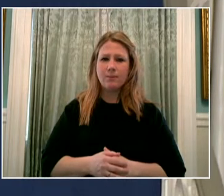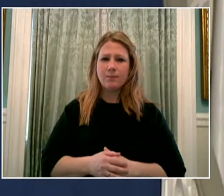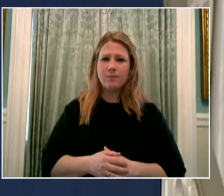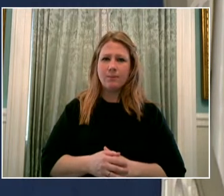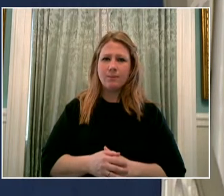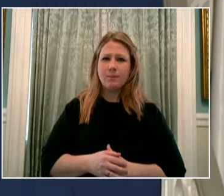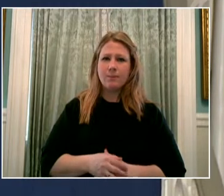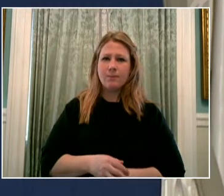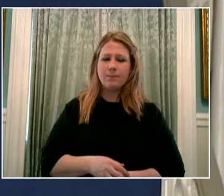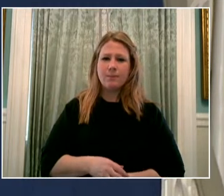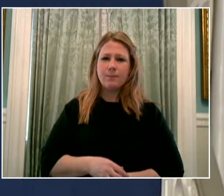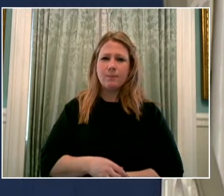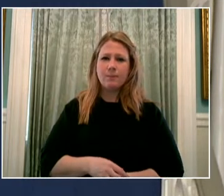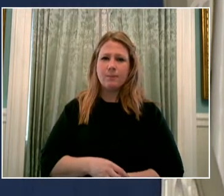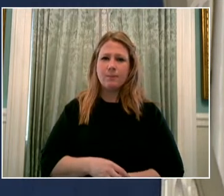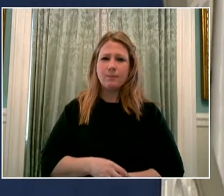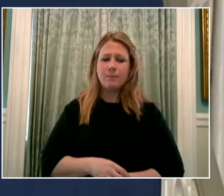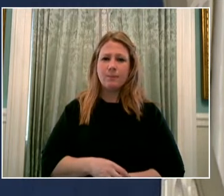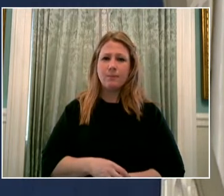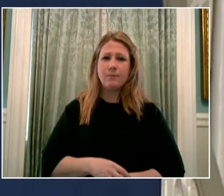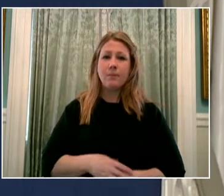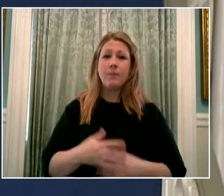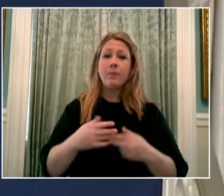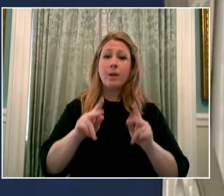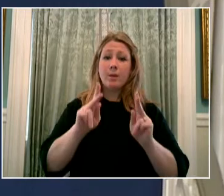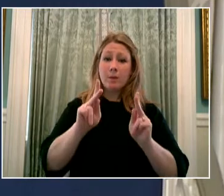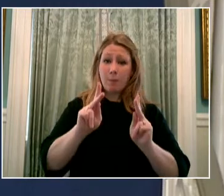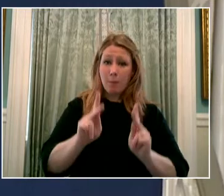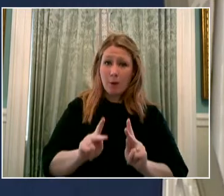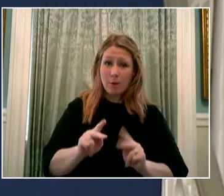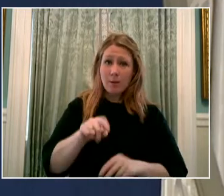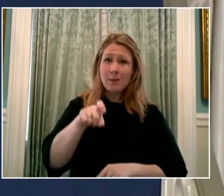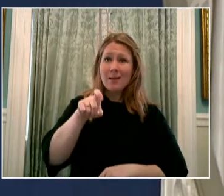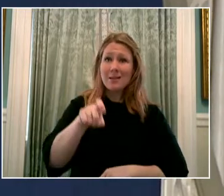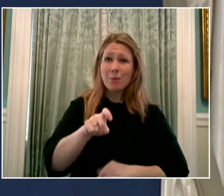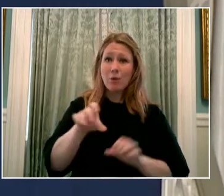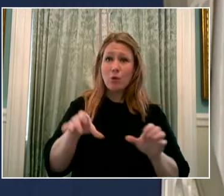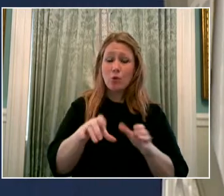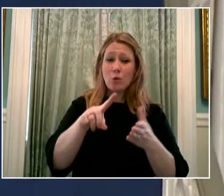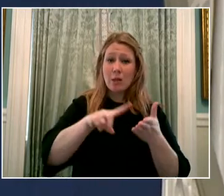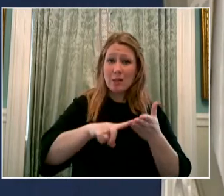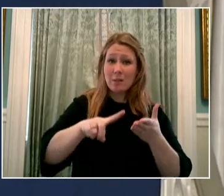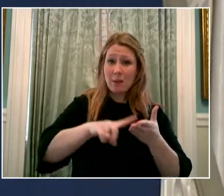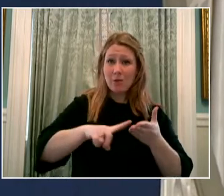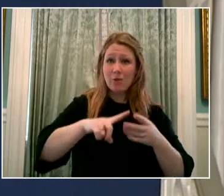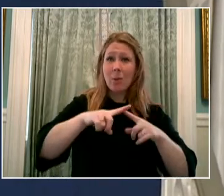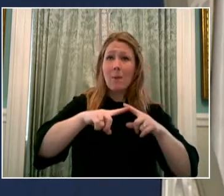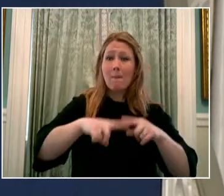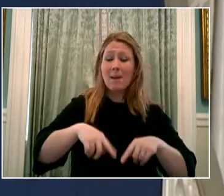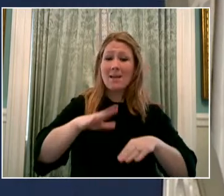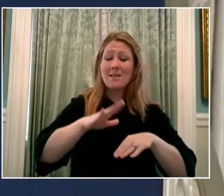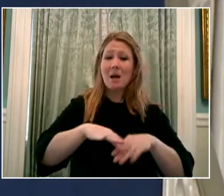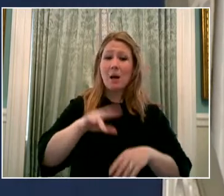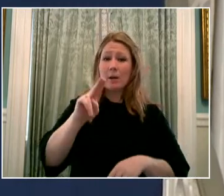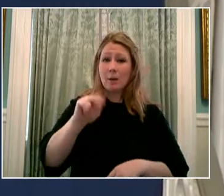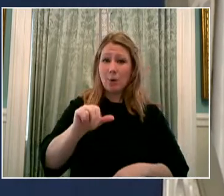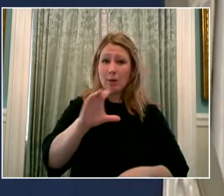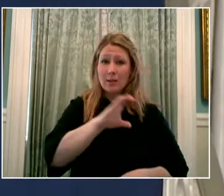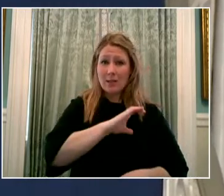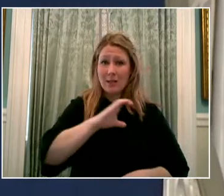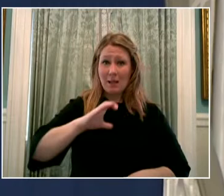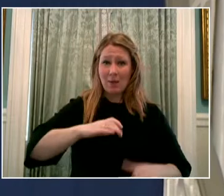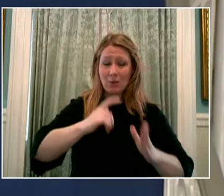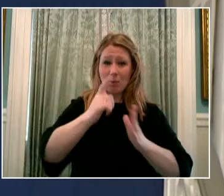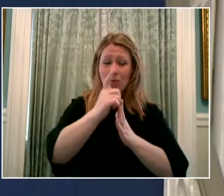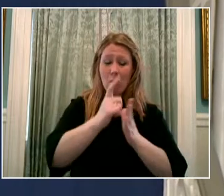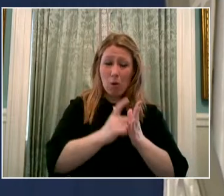The person who's supposed to do the inspection based on a city council law, the owner